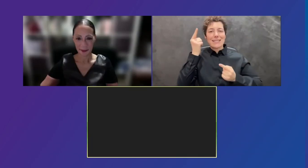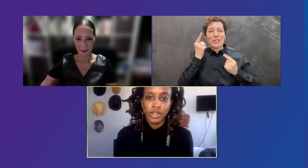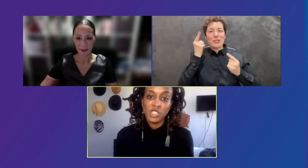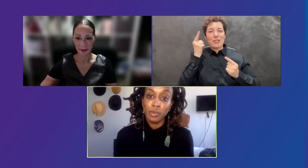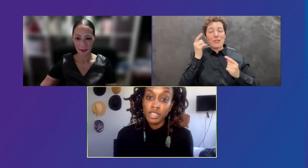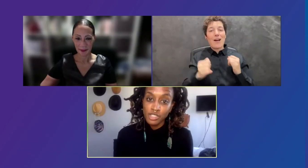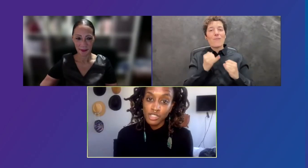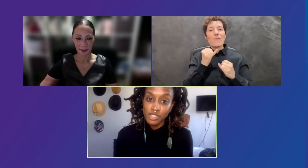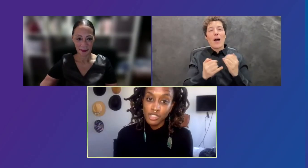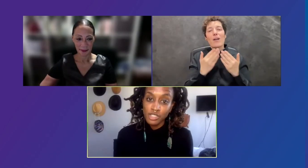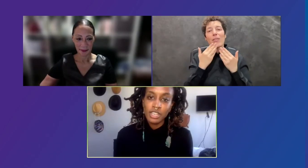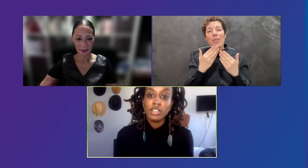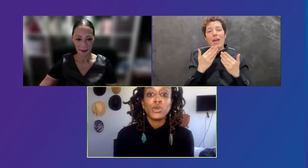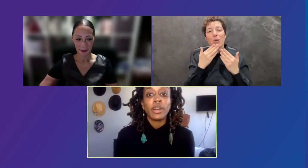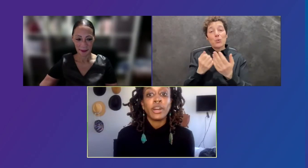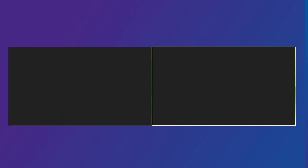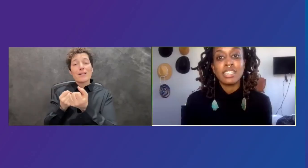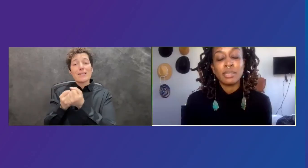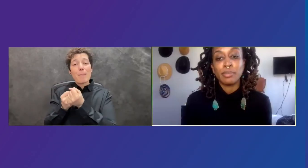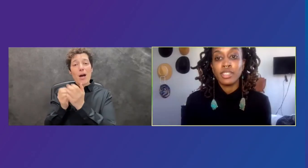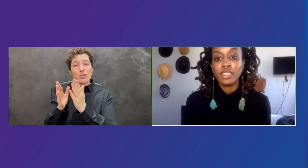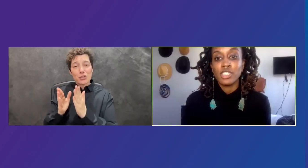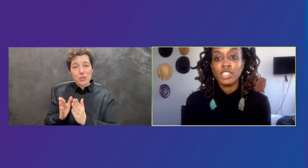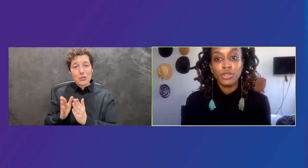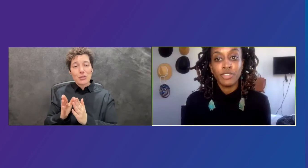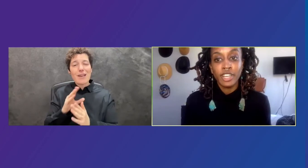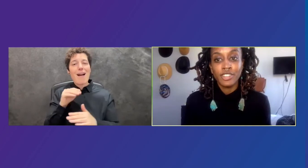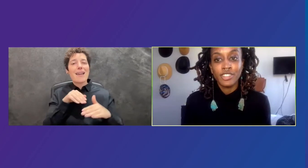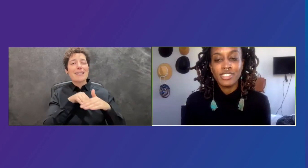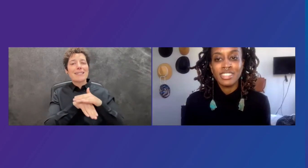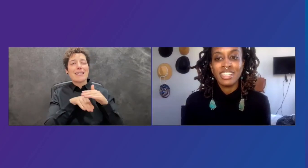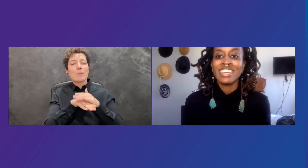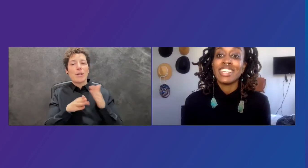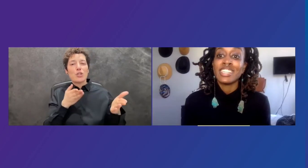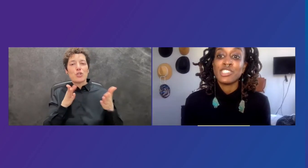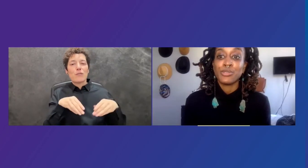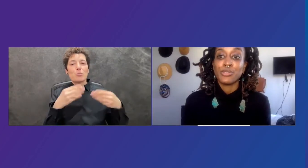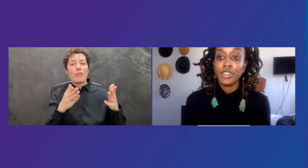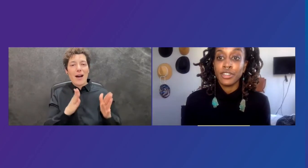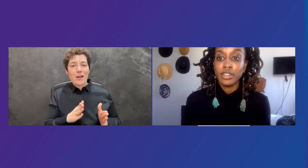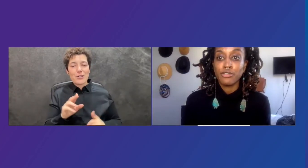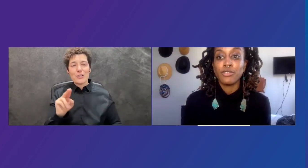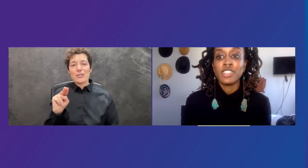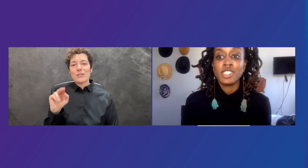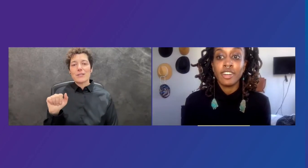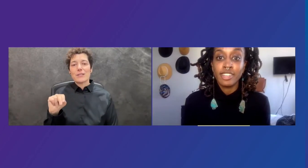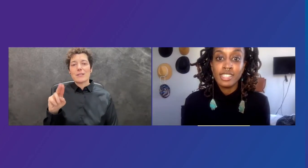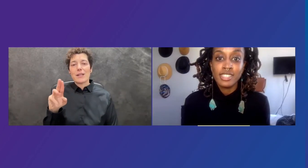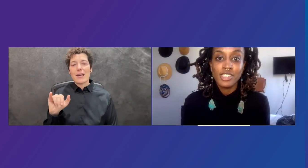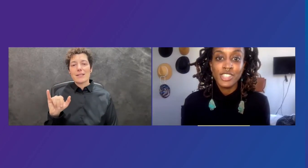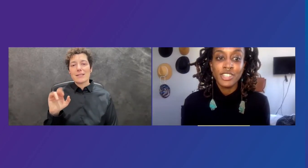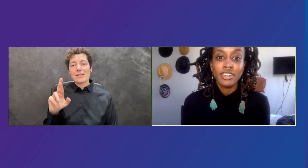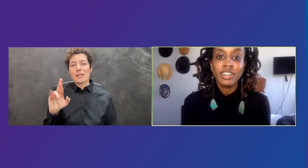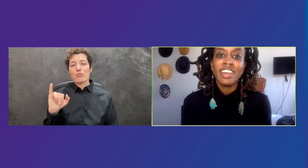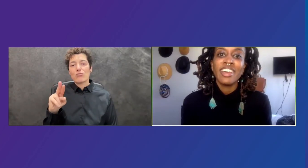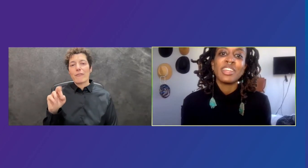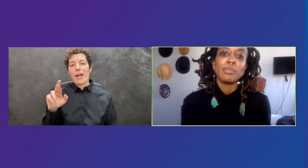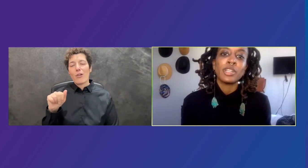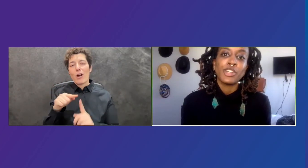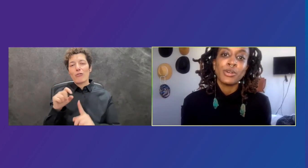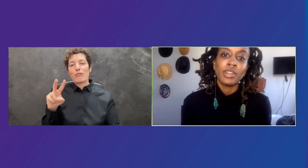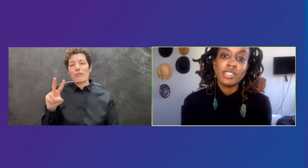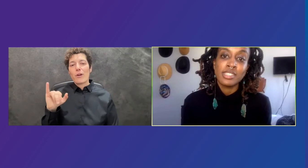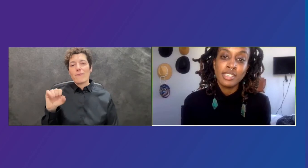you to our sponsors, to our accessibility service providers, Nancy Rivera from Viscardi Center,